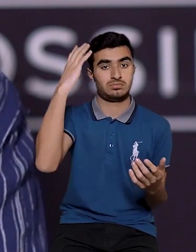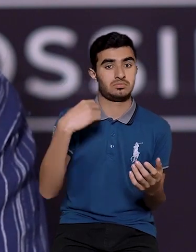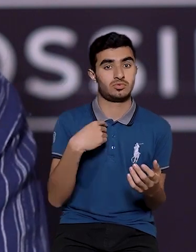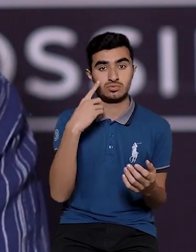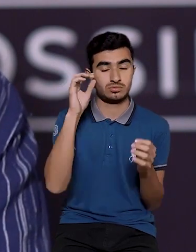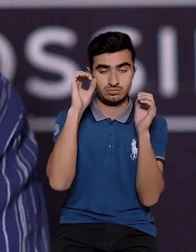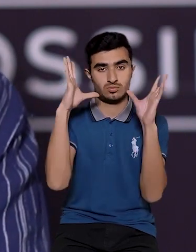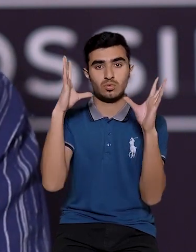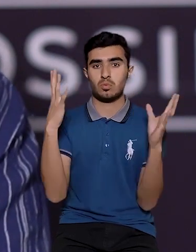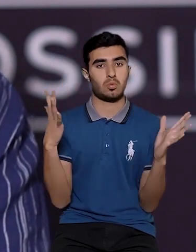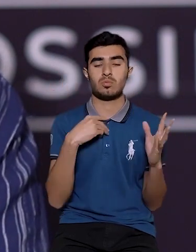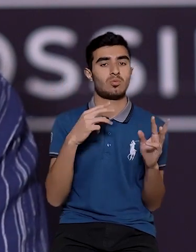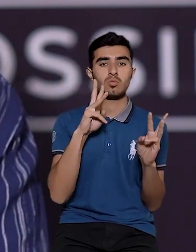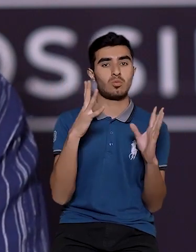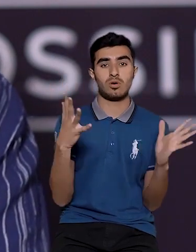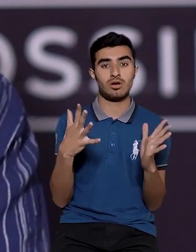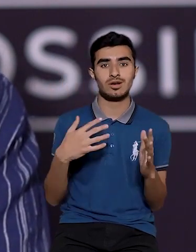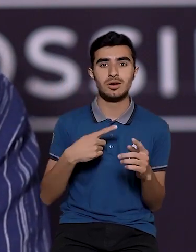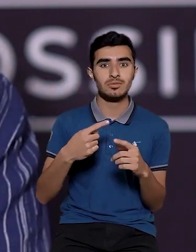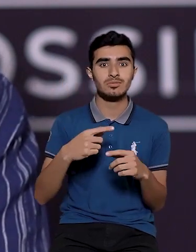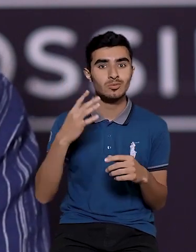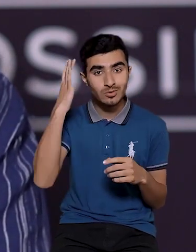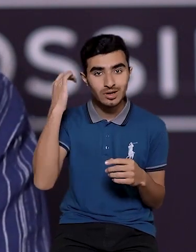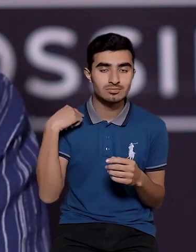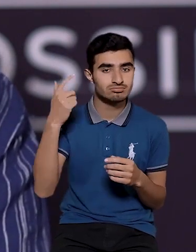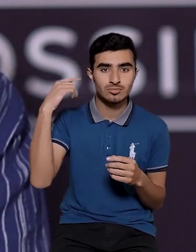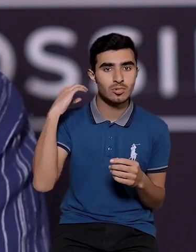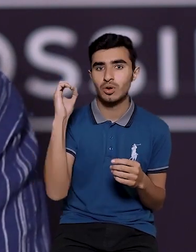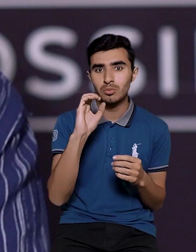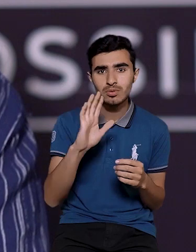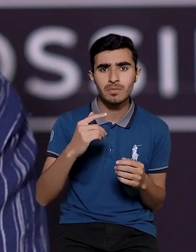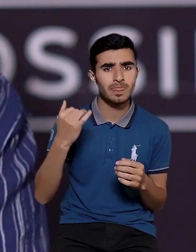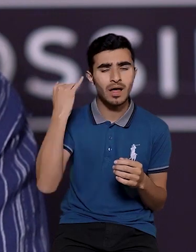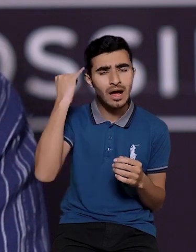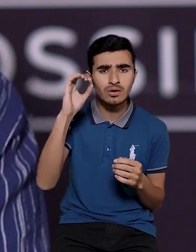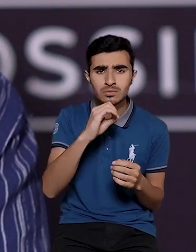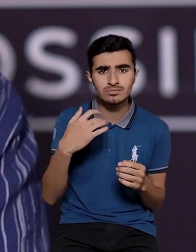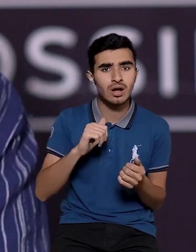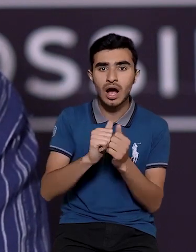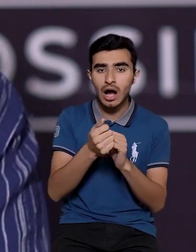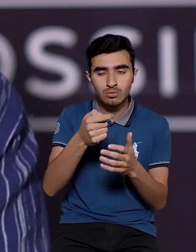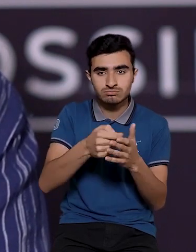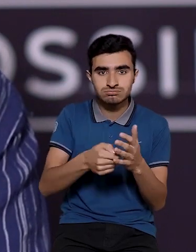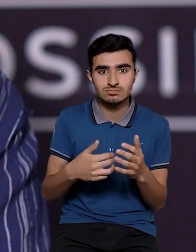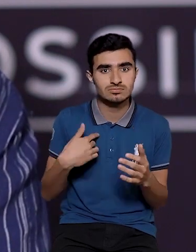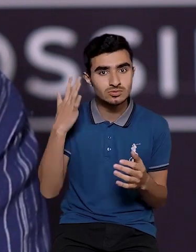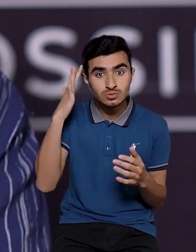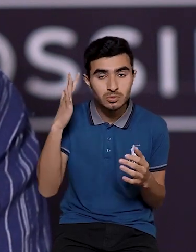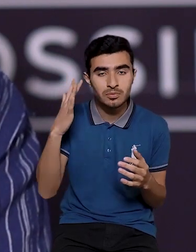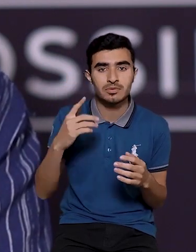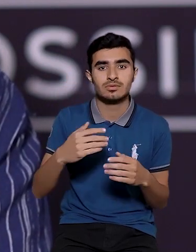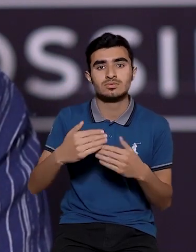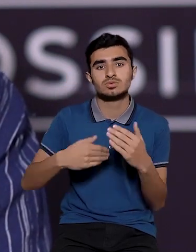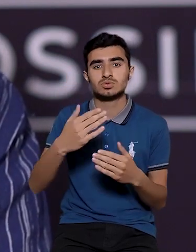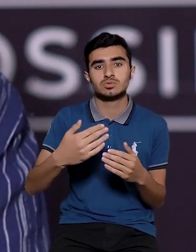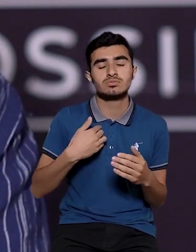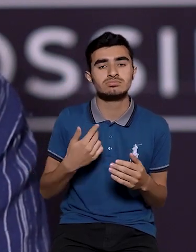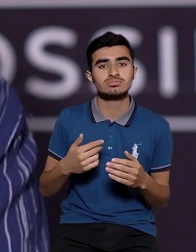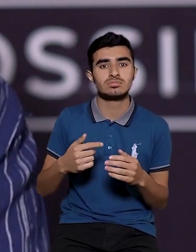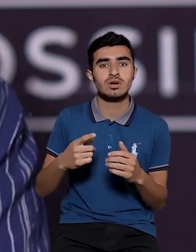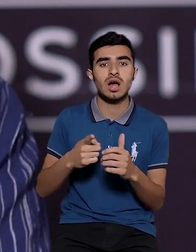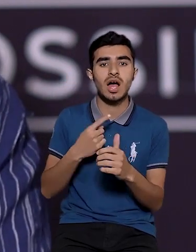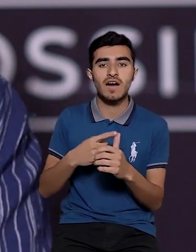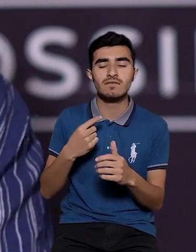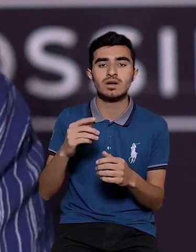it just, you know, it felt like it was just amazing. I had no idea that something like that could happen. And so I